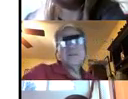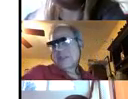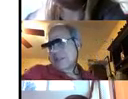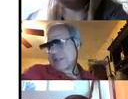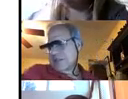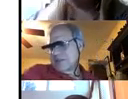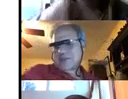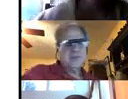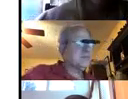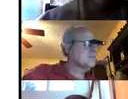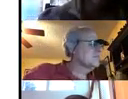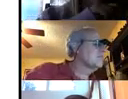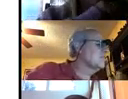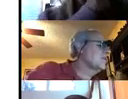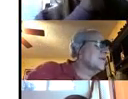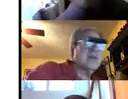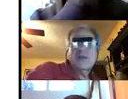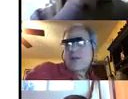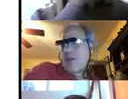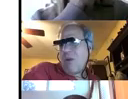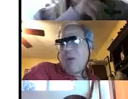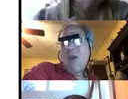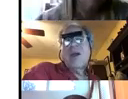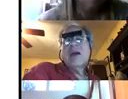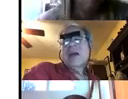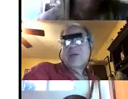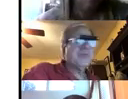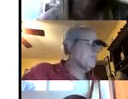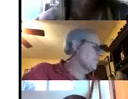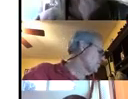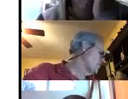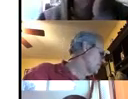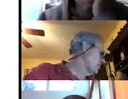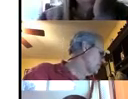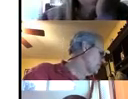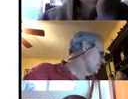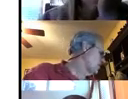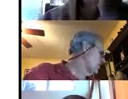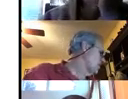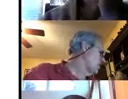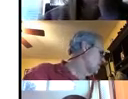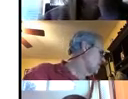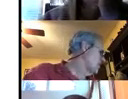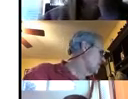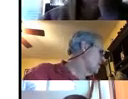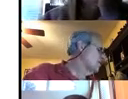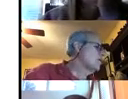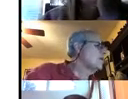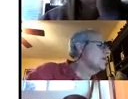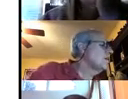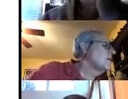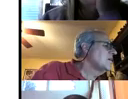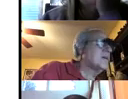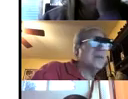about efficient and then thinking about who can we pay the less amount of money to do the